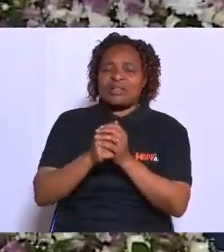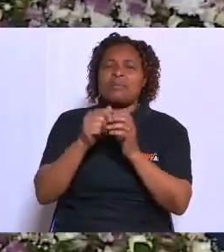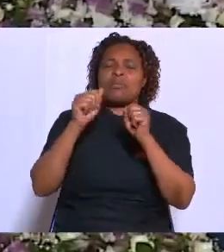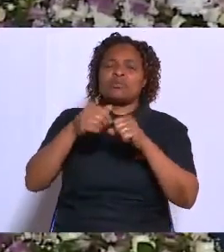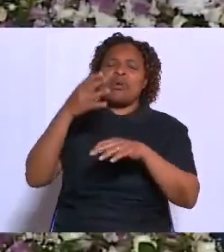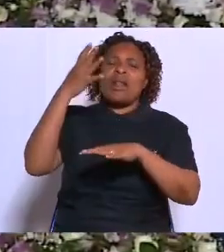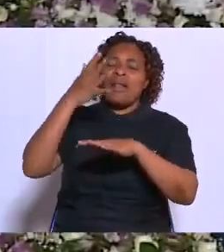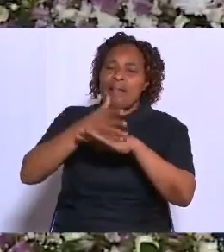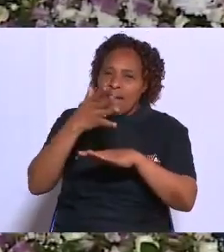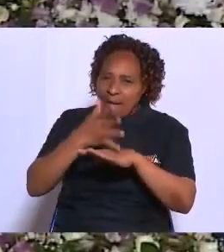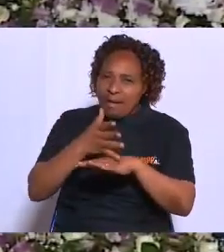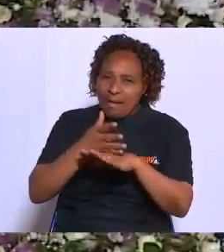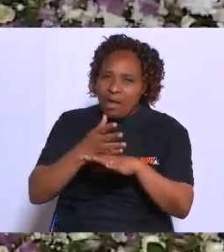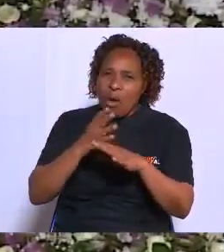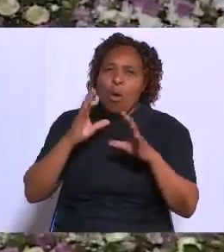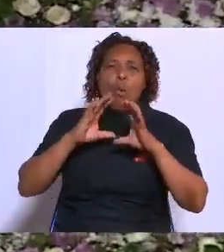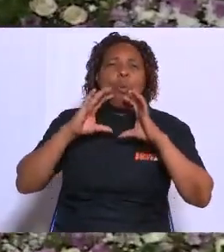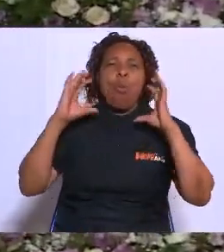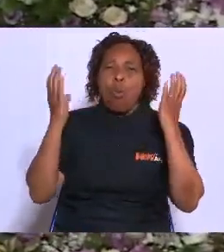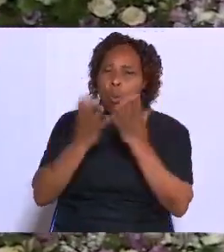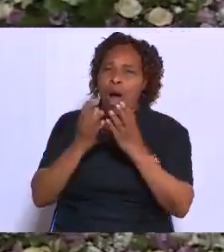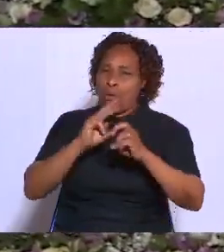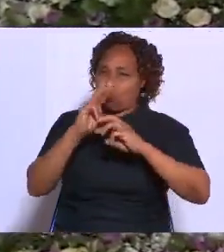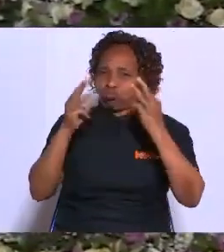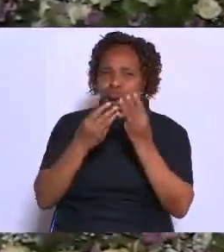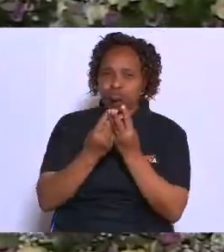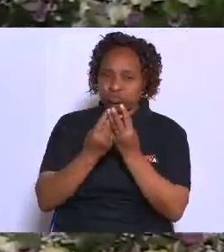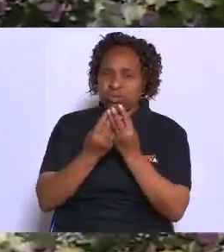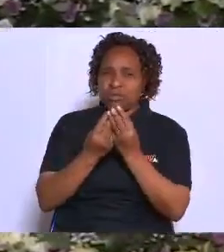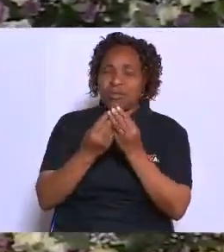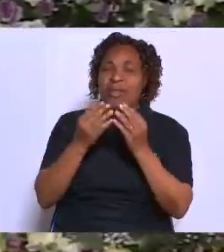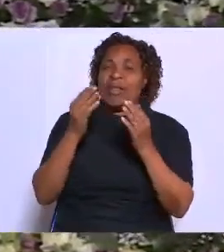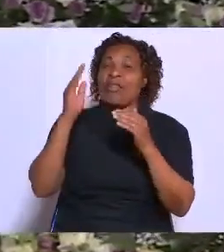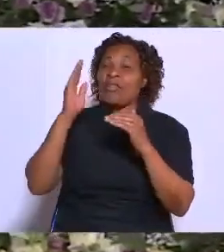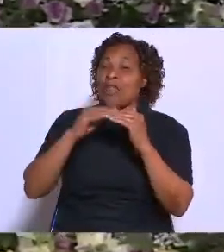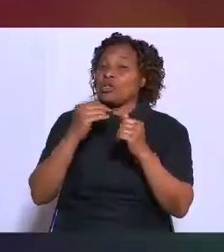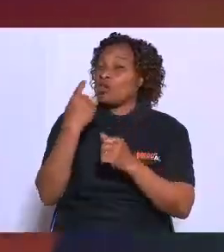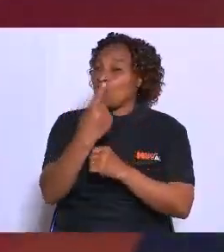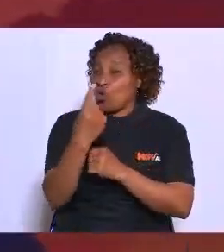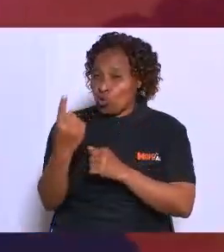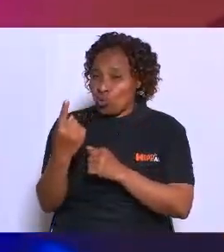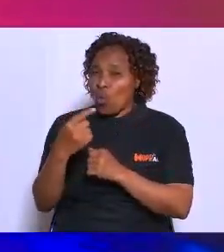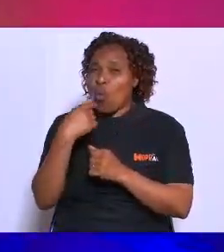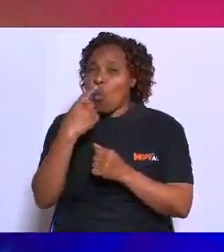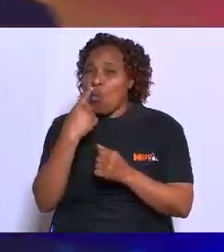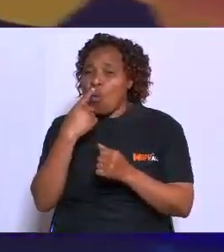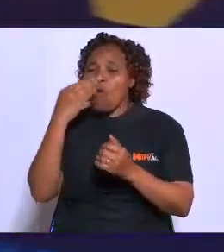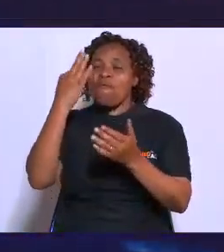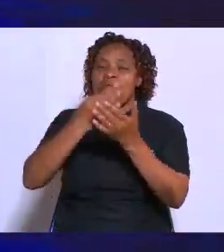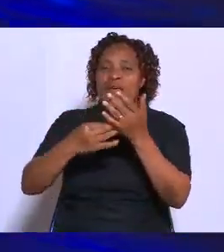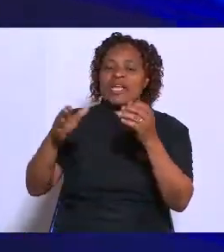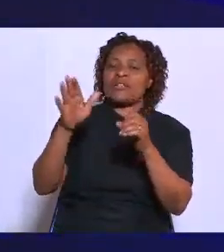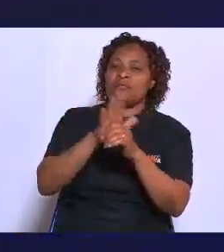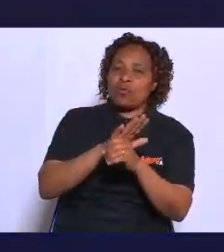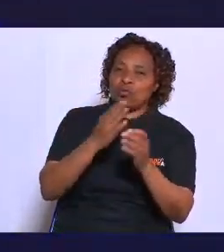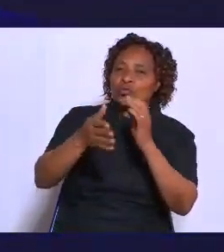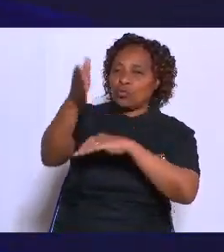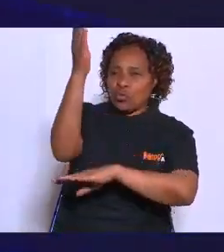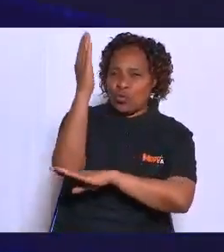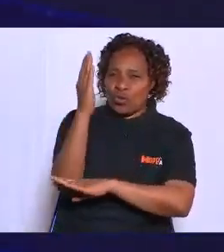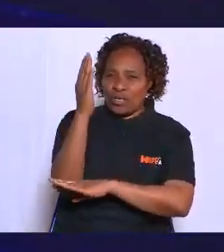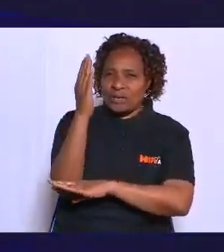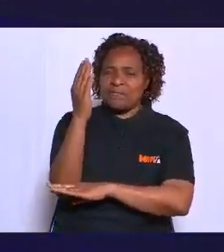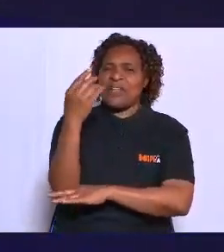deceive the whole world except those that would be faithful to God